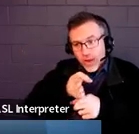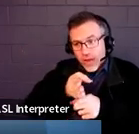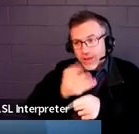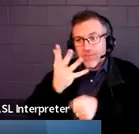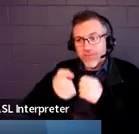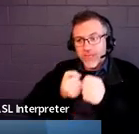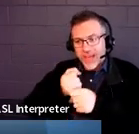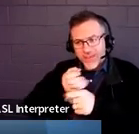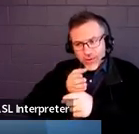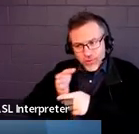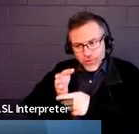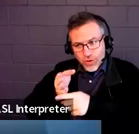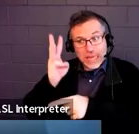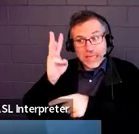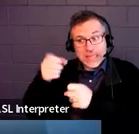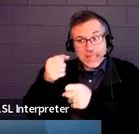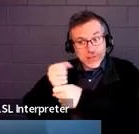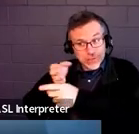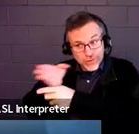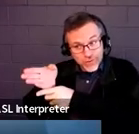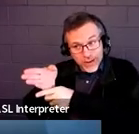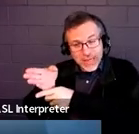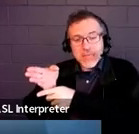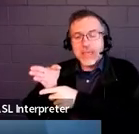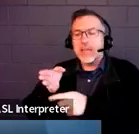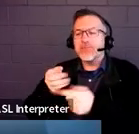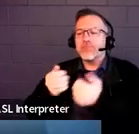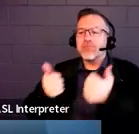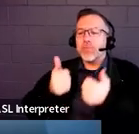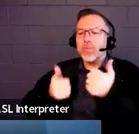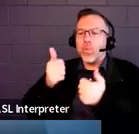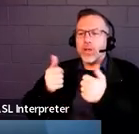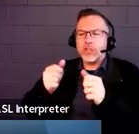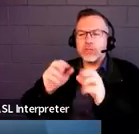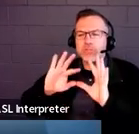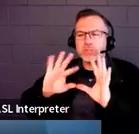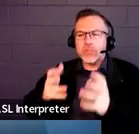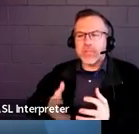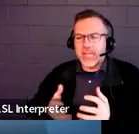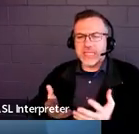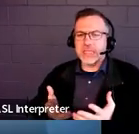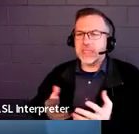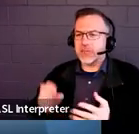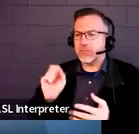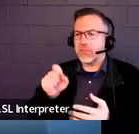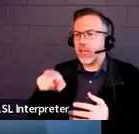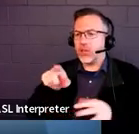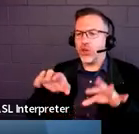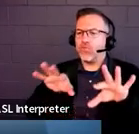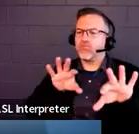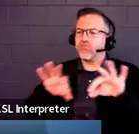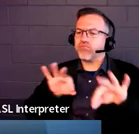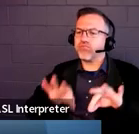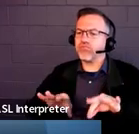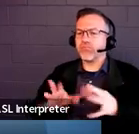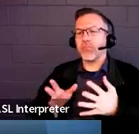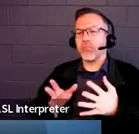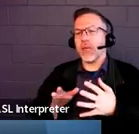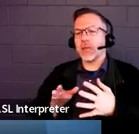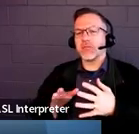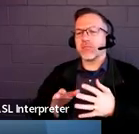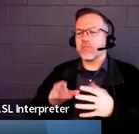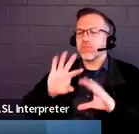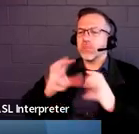electives can you look at to help speak with a guidance counselor, speak with their counselor, and